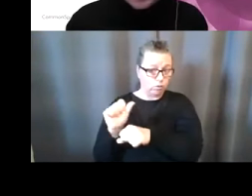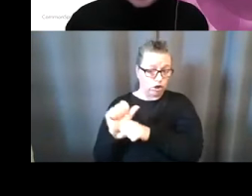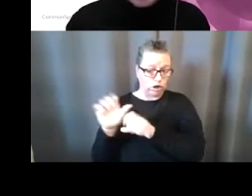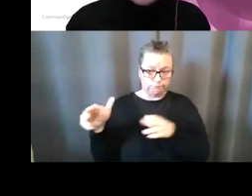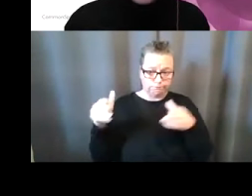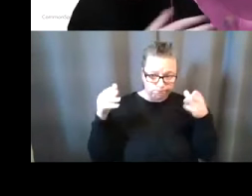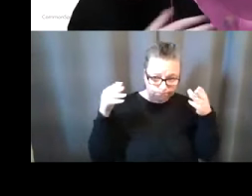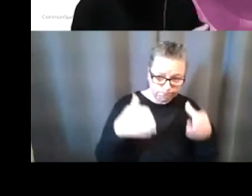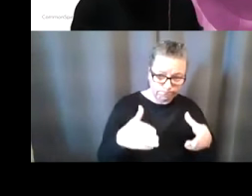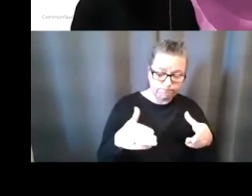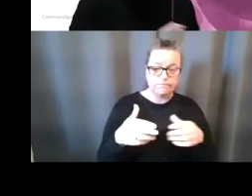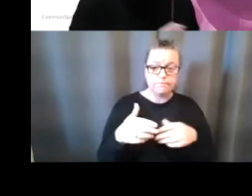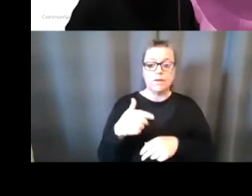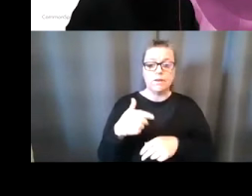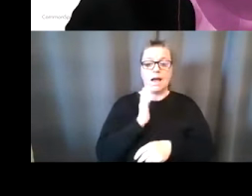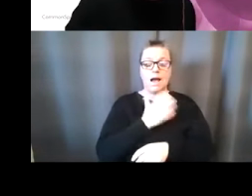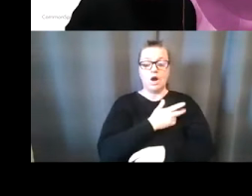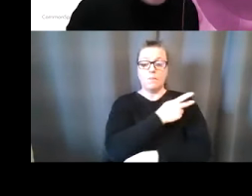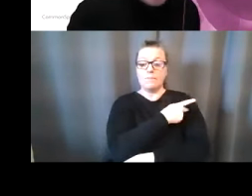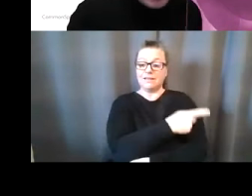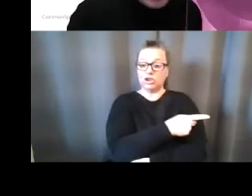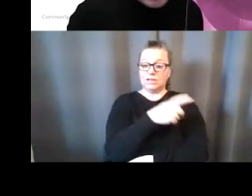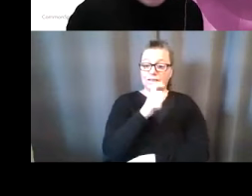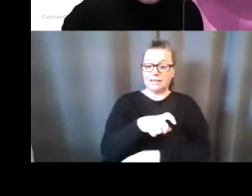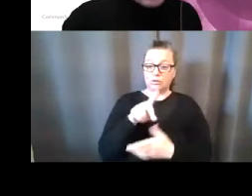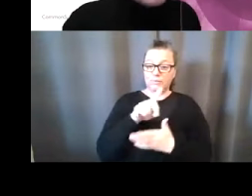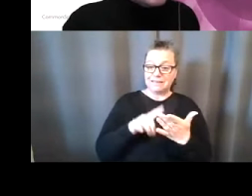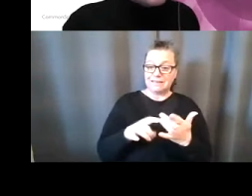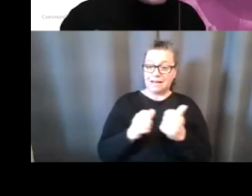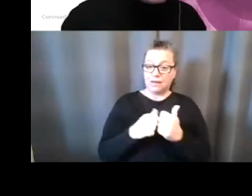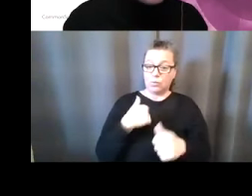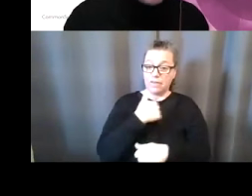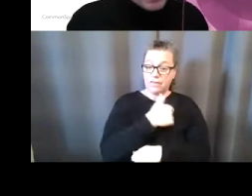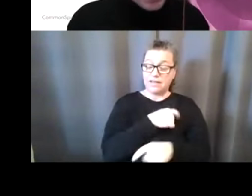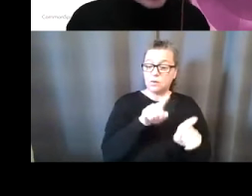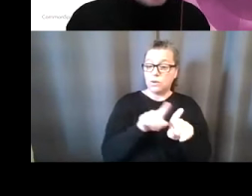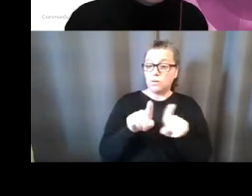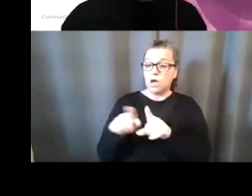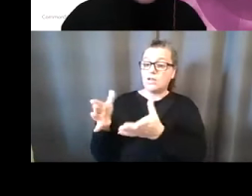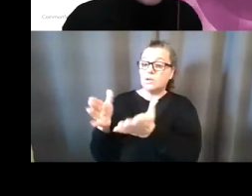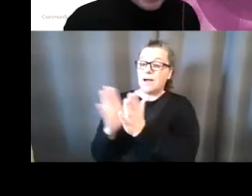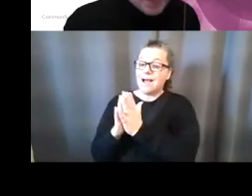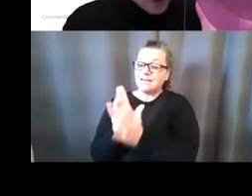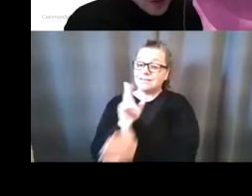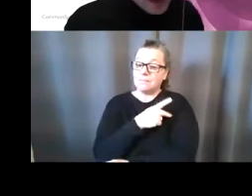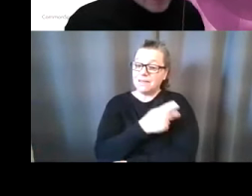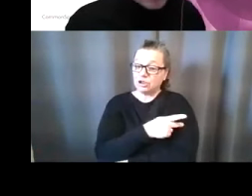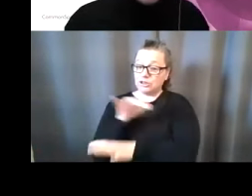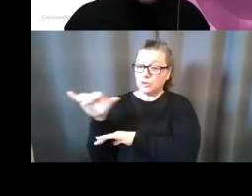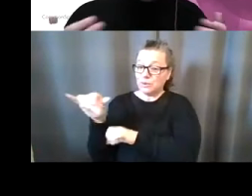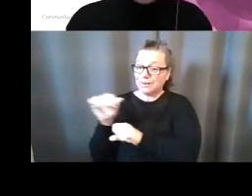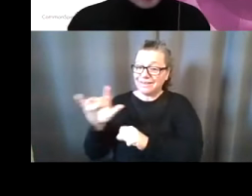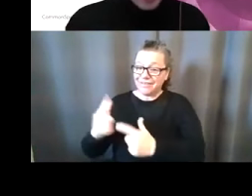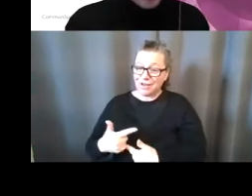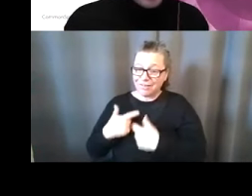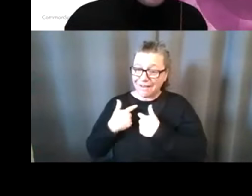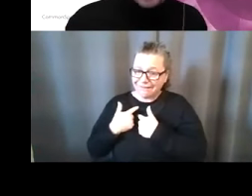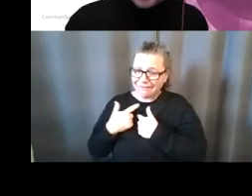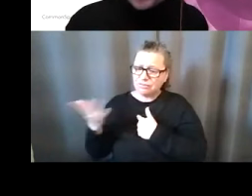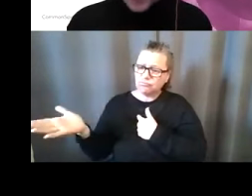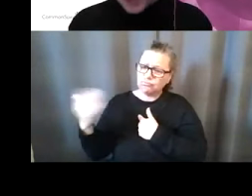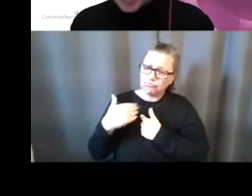As a firm believer that our patients need to be designing with us, we also ask patients to step away from their lives to